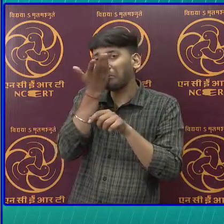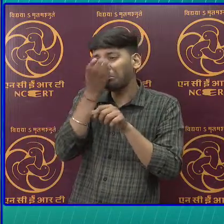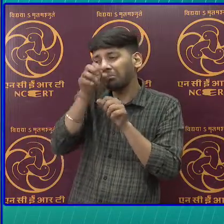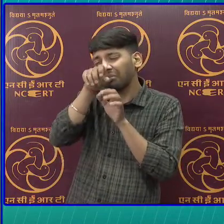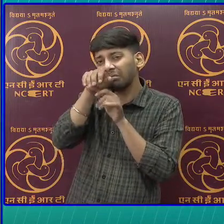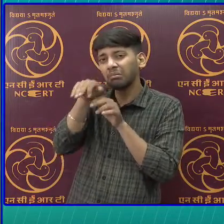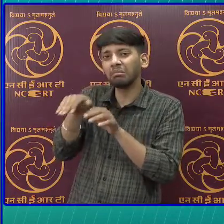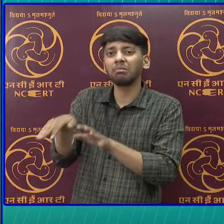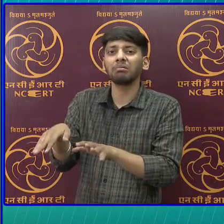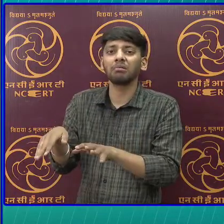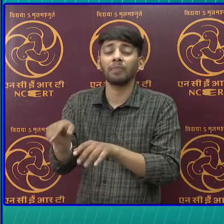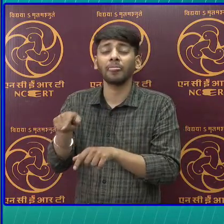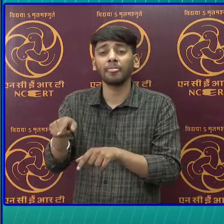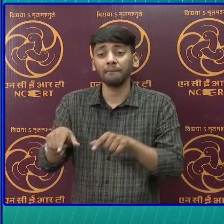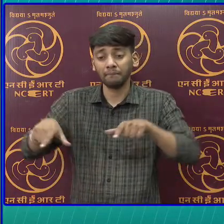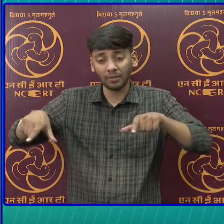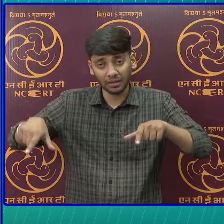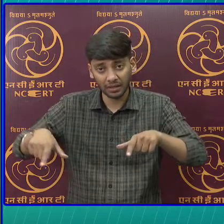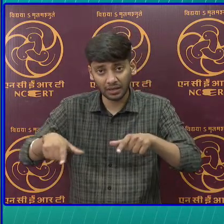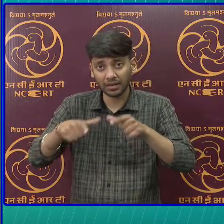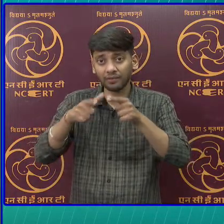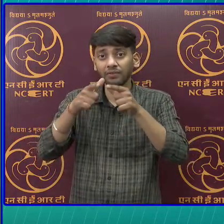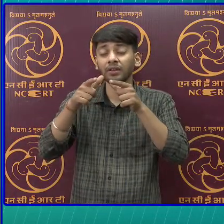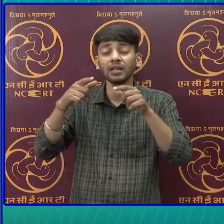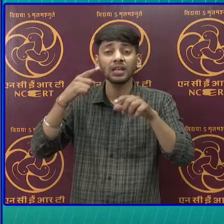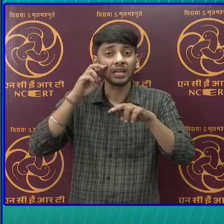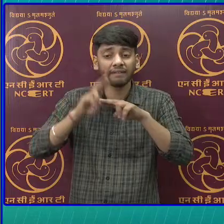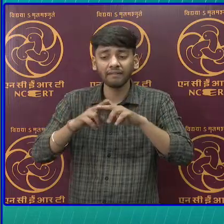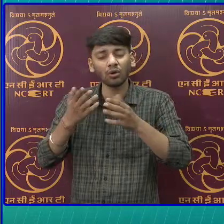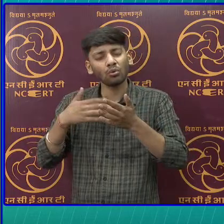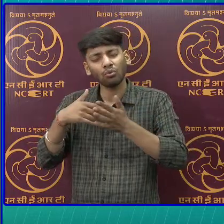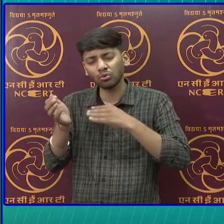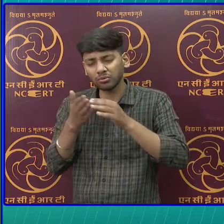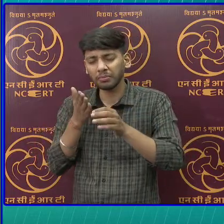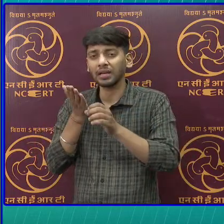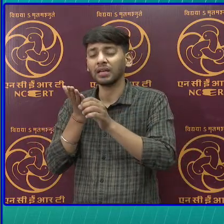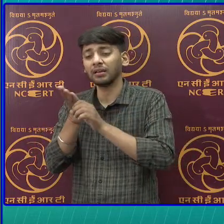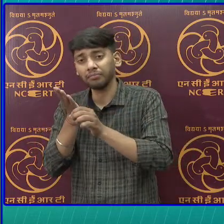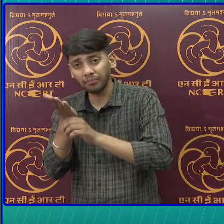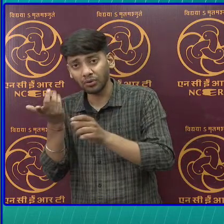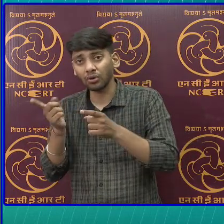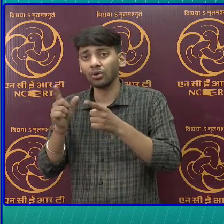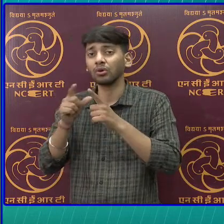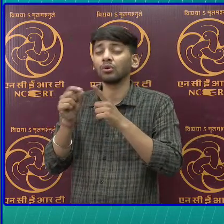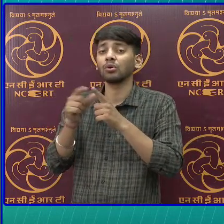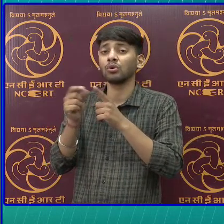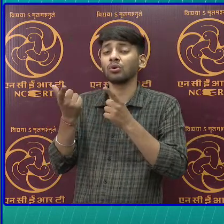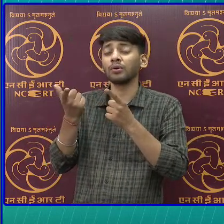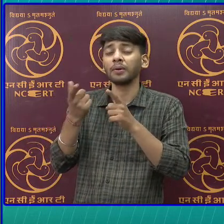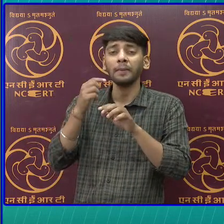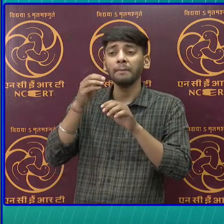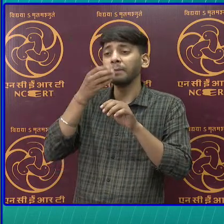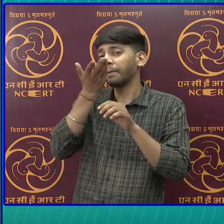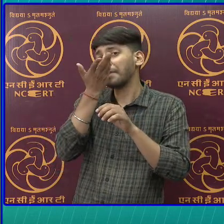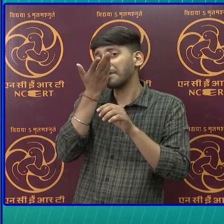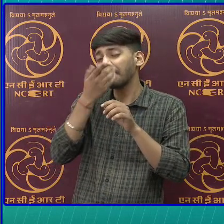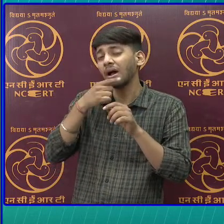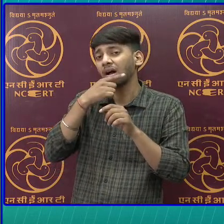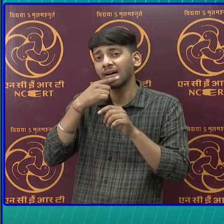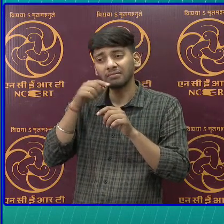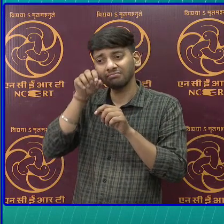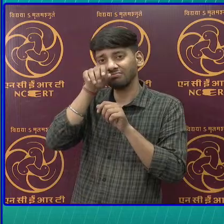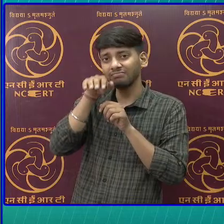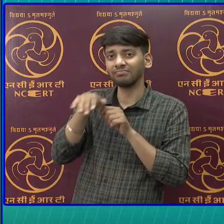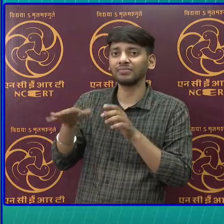same way trees will also take time for healing purpose, but that bleeding bark will definitely heal